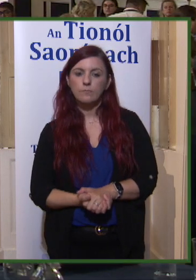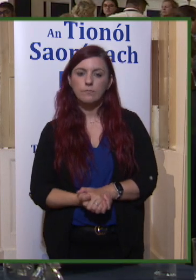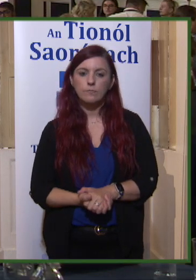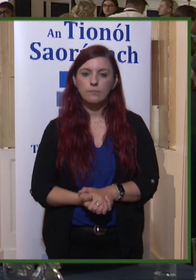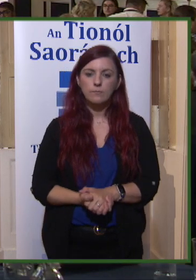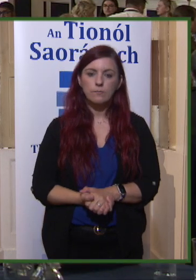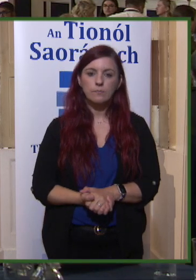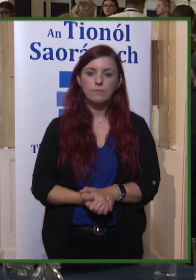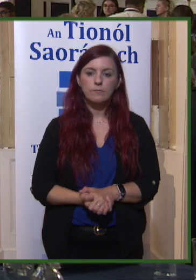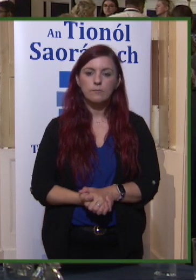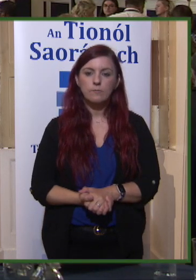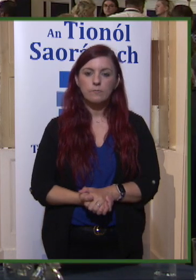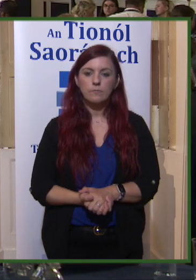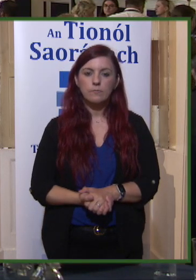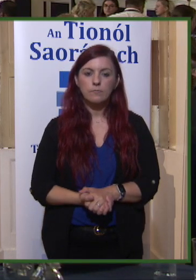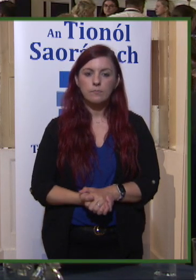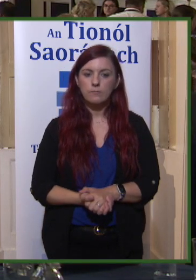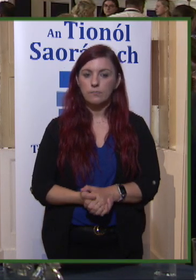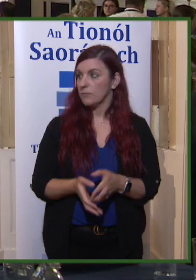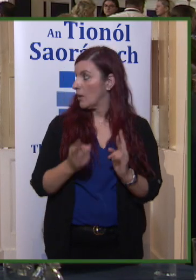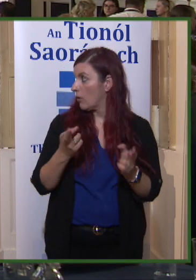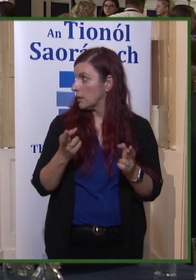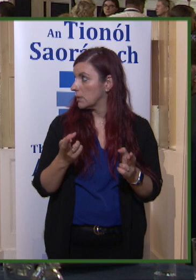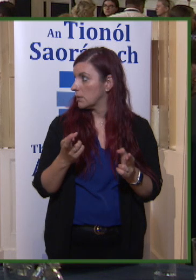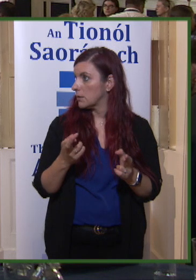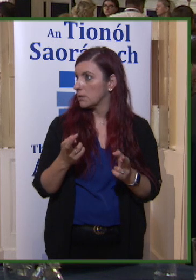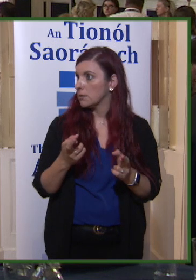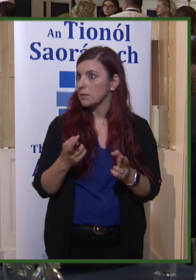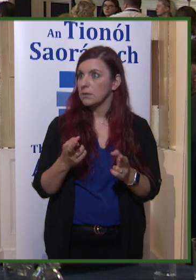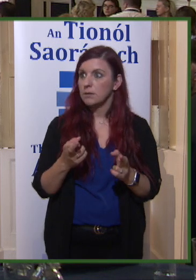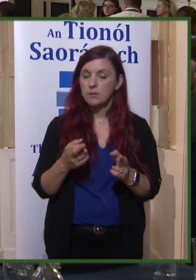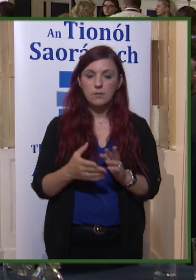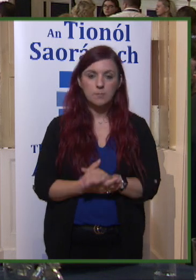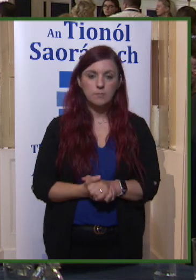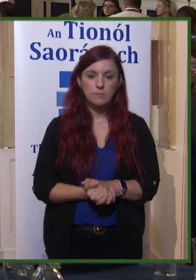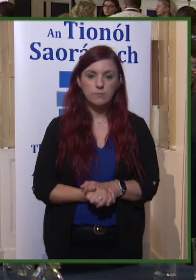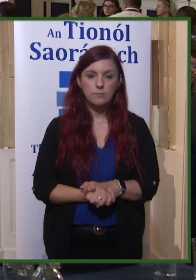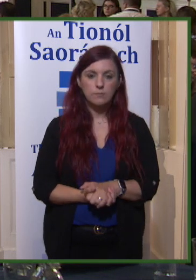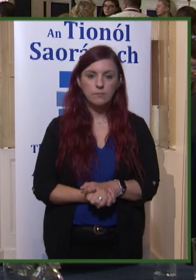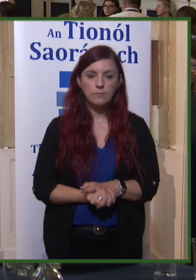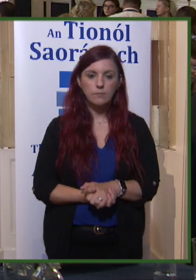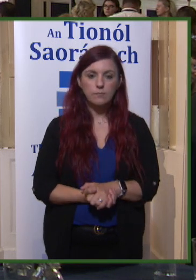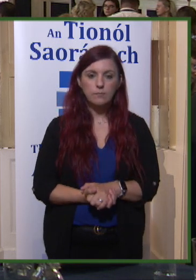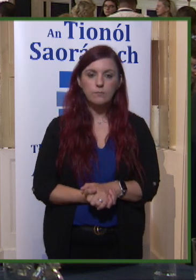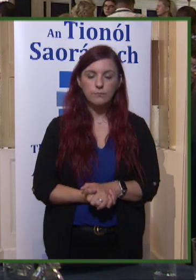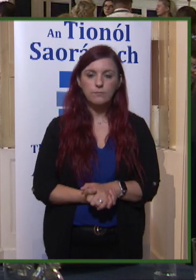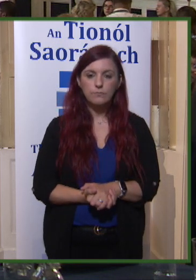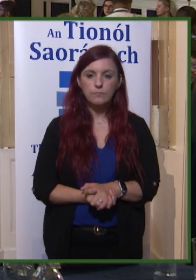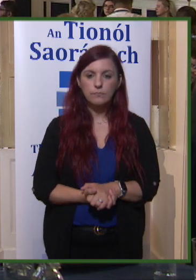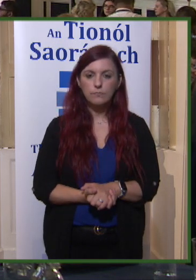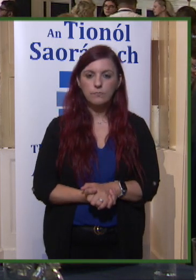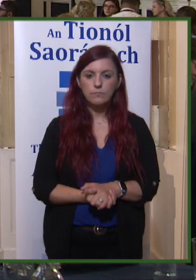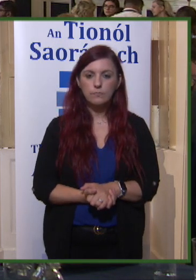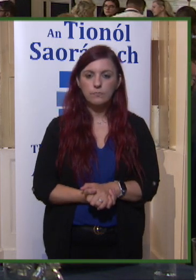Are you happy to proceed in that way? Just so emergency services. I just want to clarify. Are you happy to proceed?